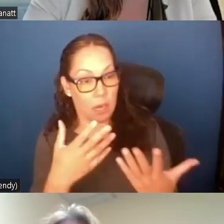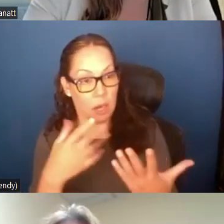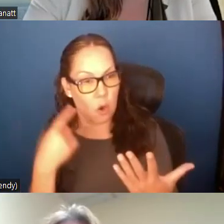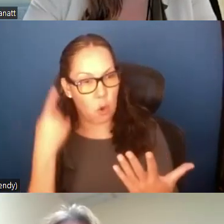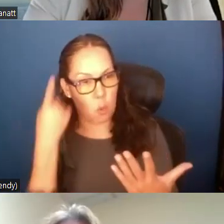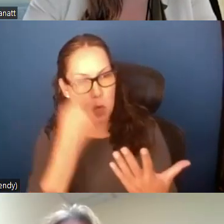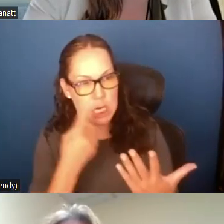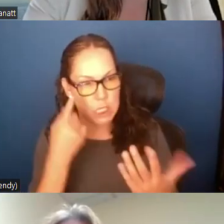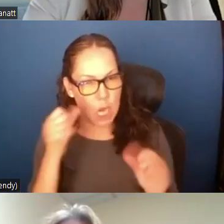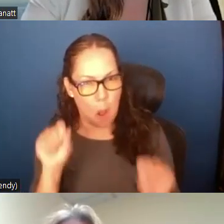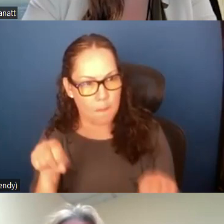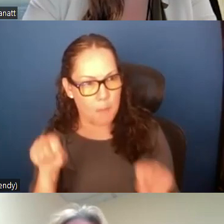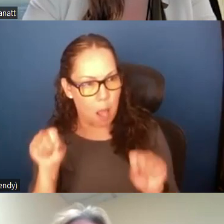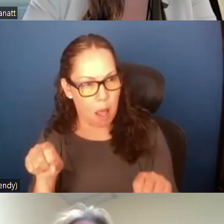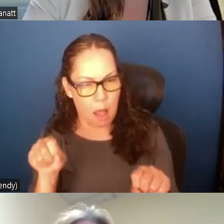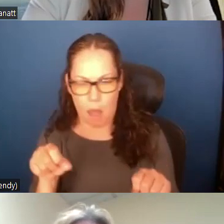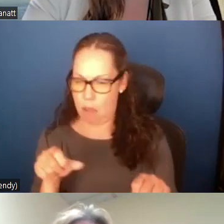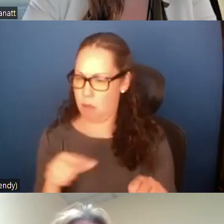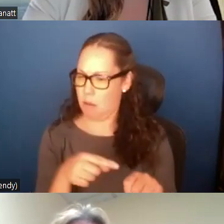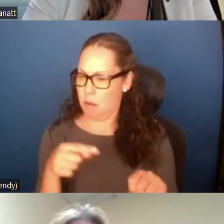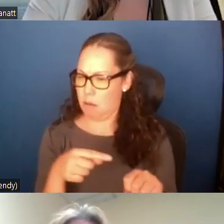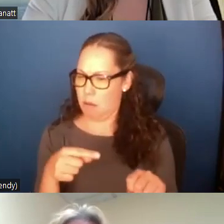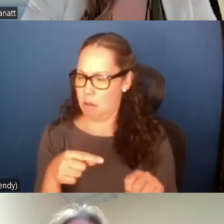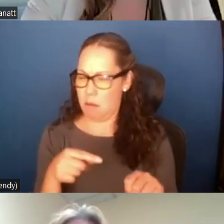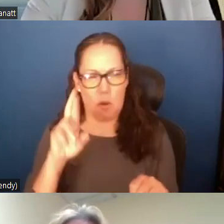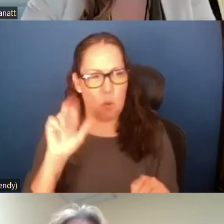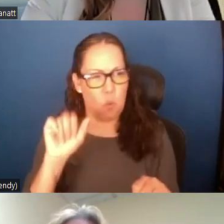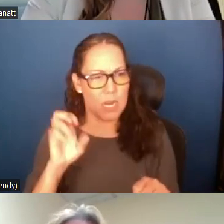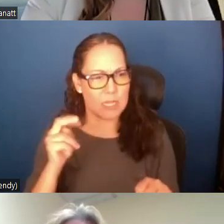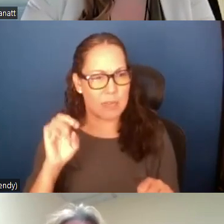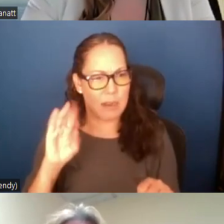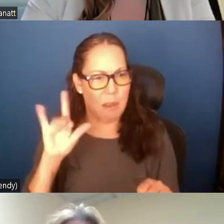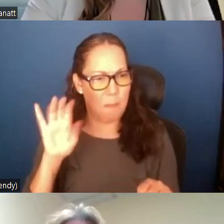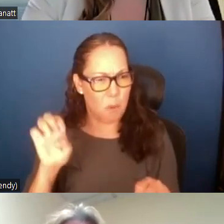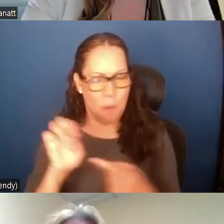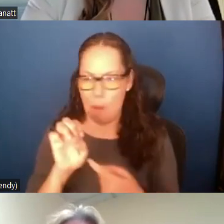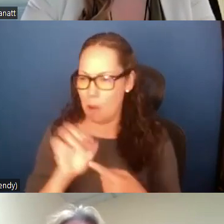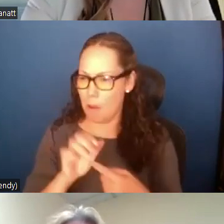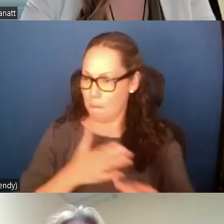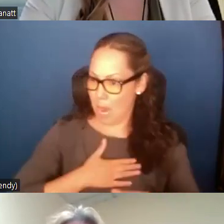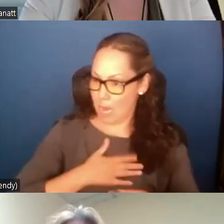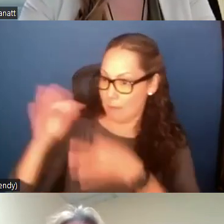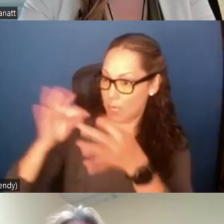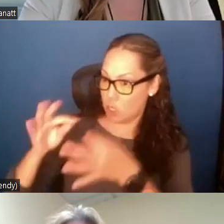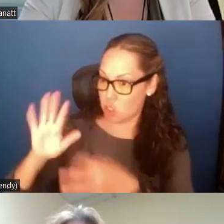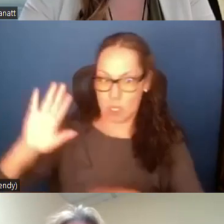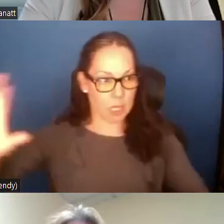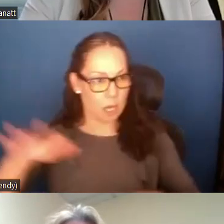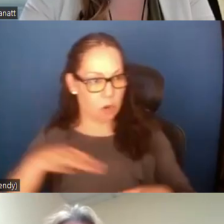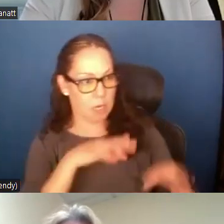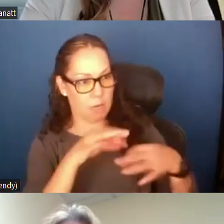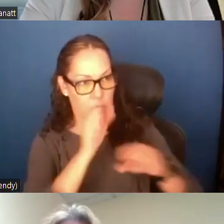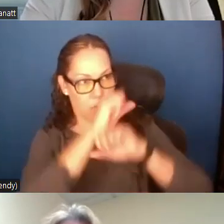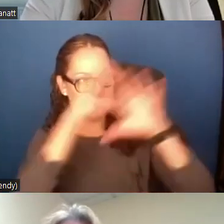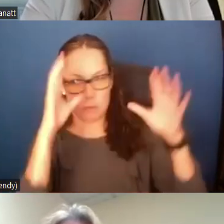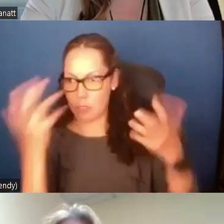change what my definition of reasonable is compared to somebody else's definition of reasonable. And I think it just